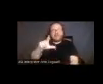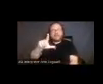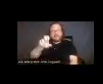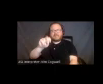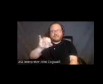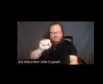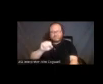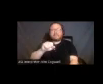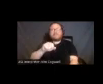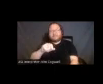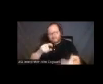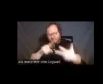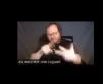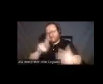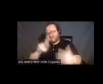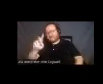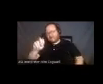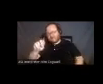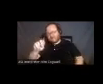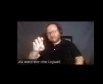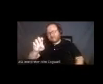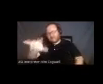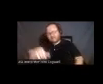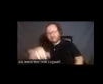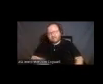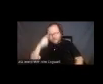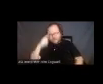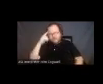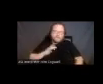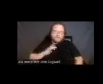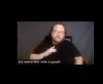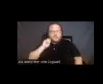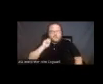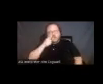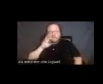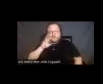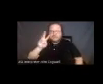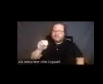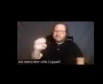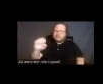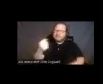was Kennedy, which kind of, you think about the cool 60s, right?